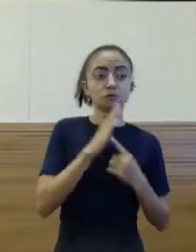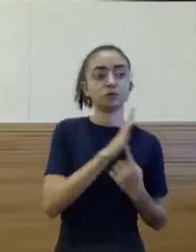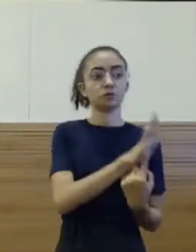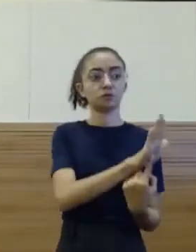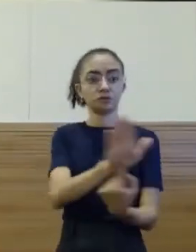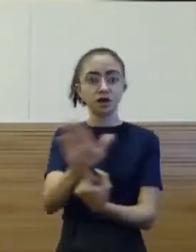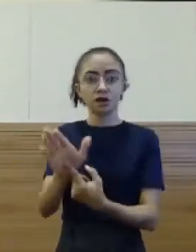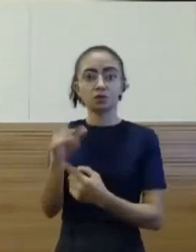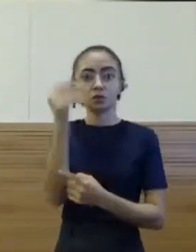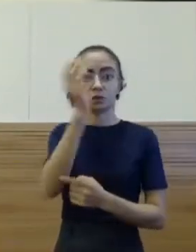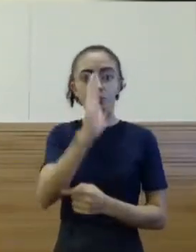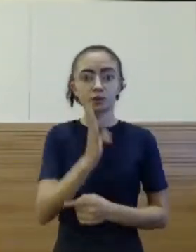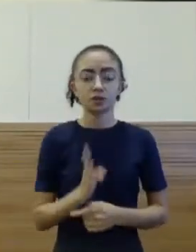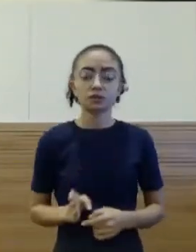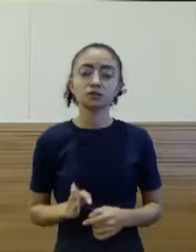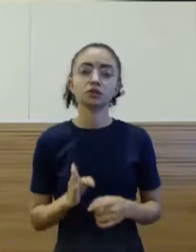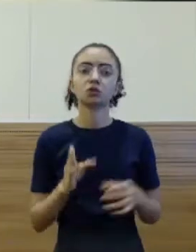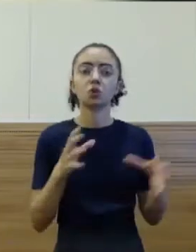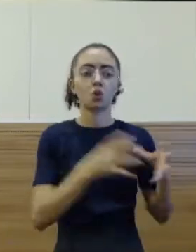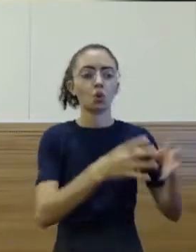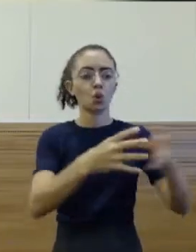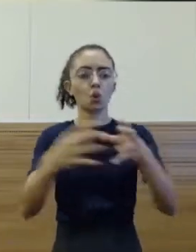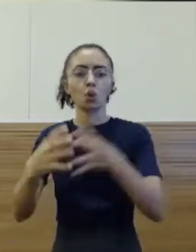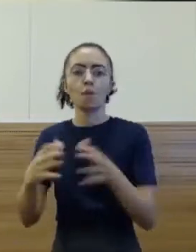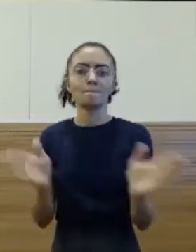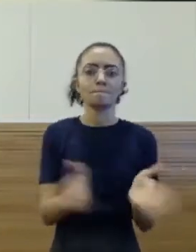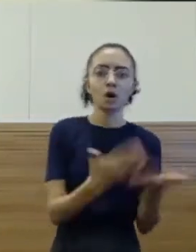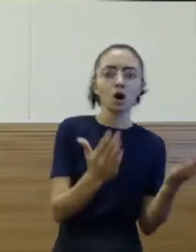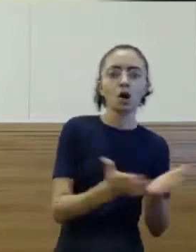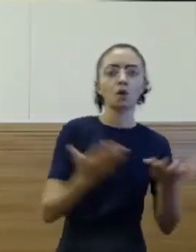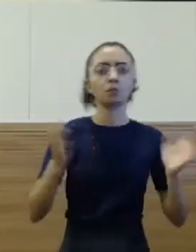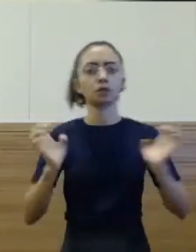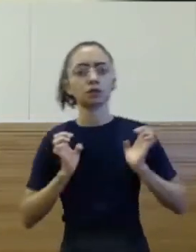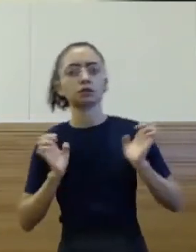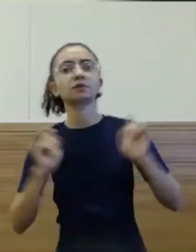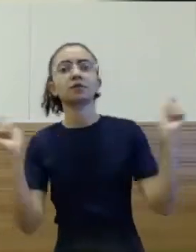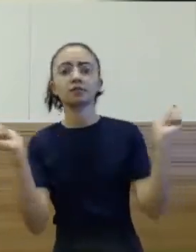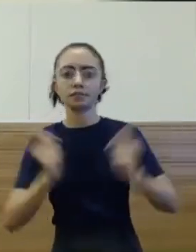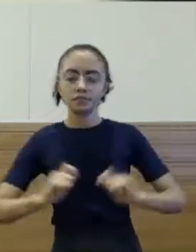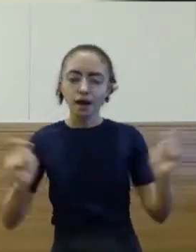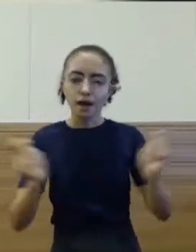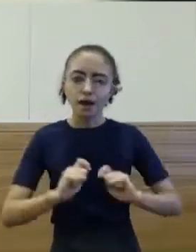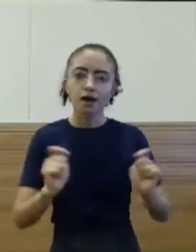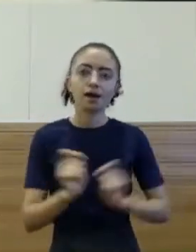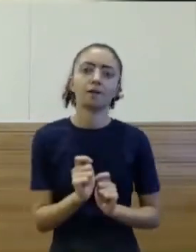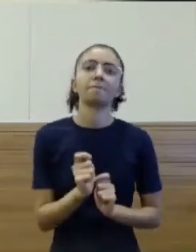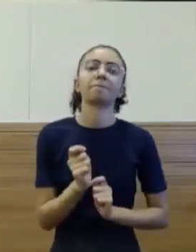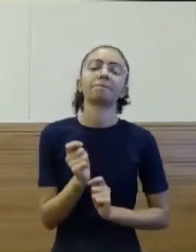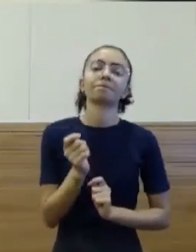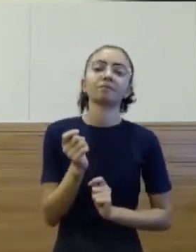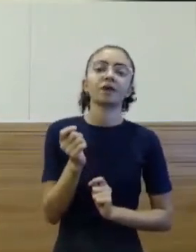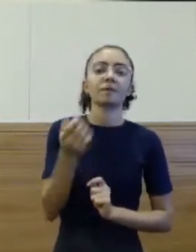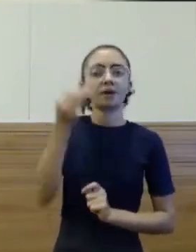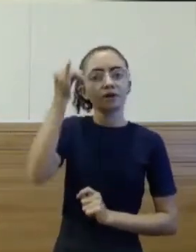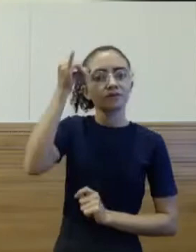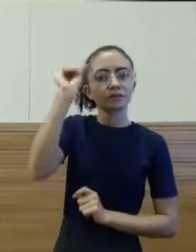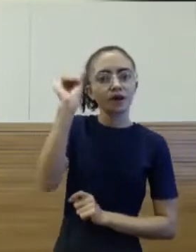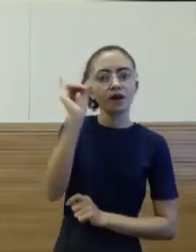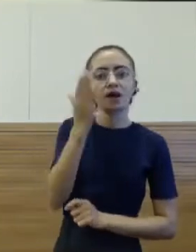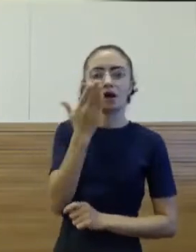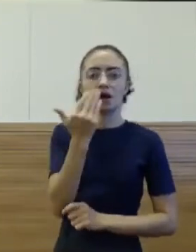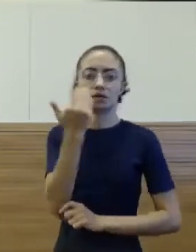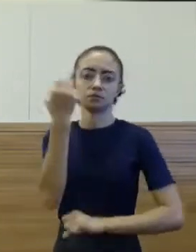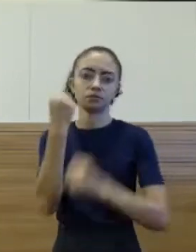lower income as well as the higher income, it is possible to have minimally processed foods as the